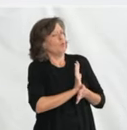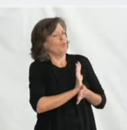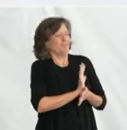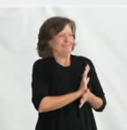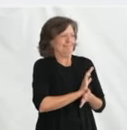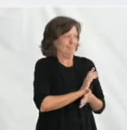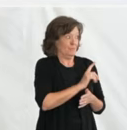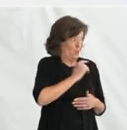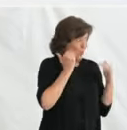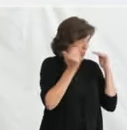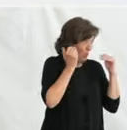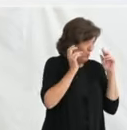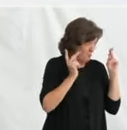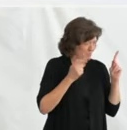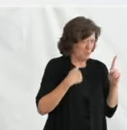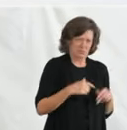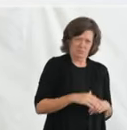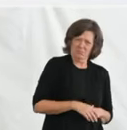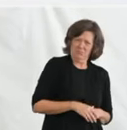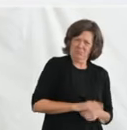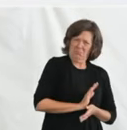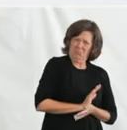picture show.